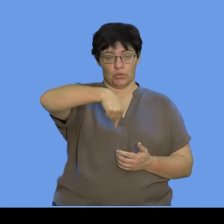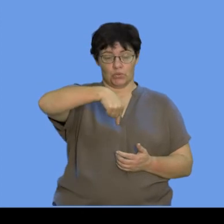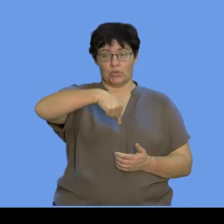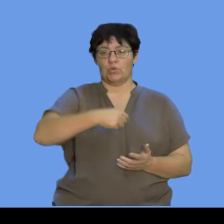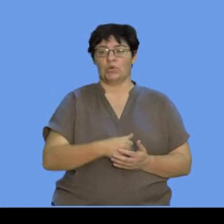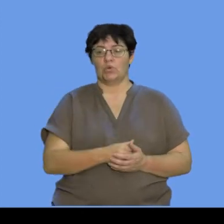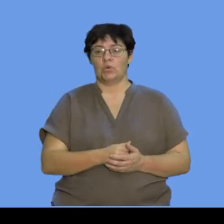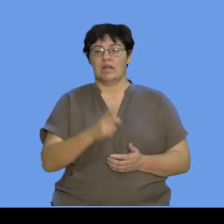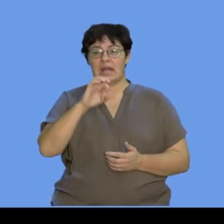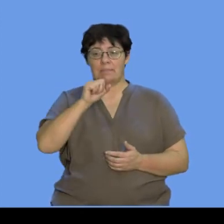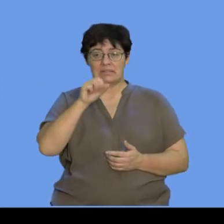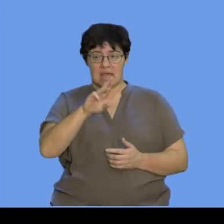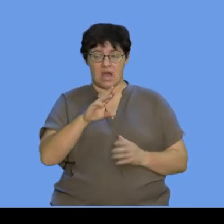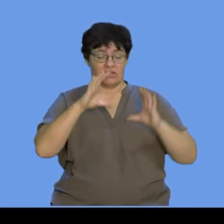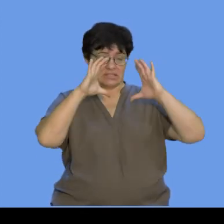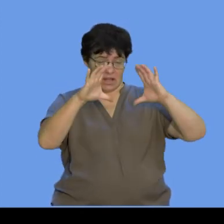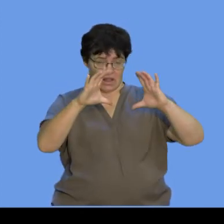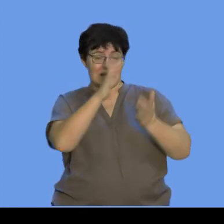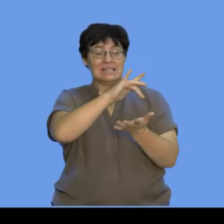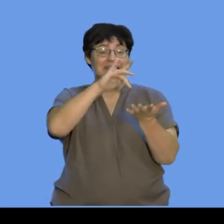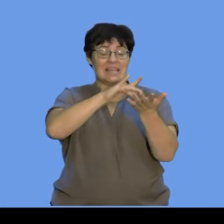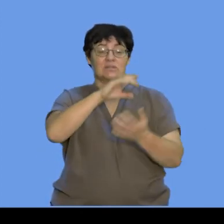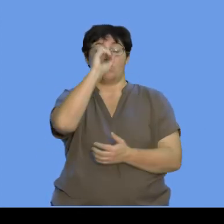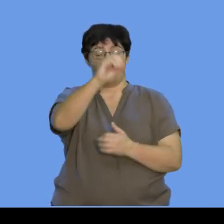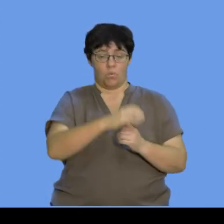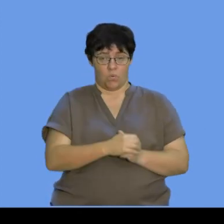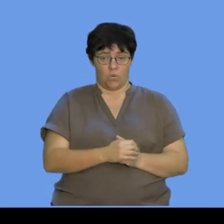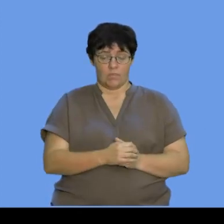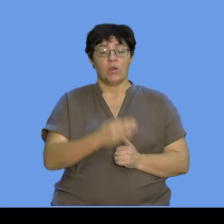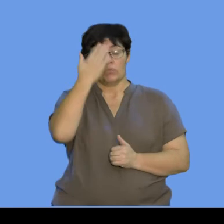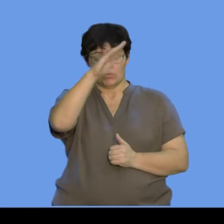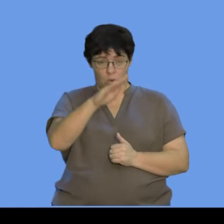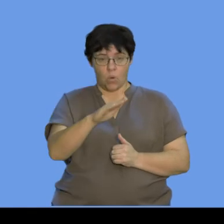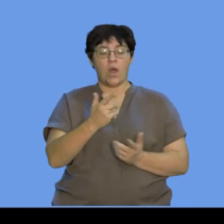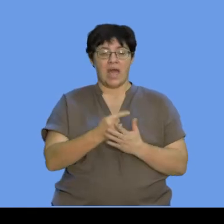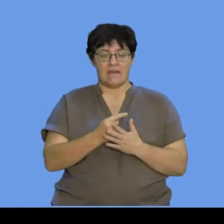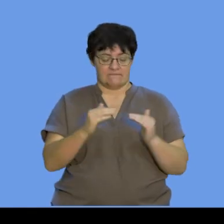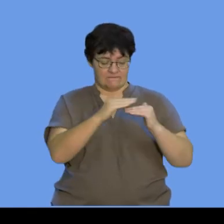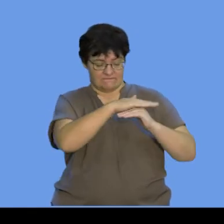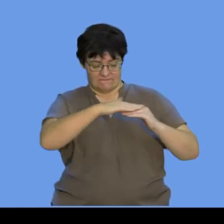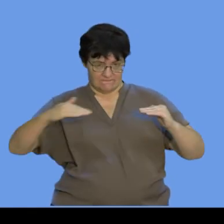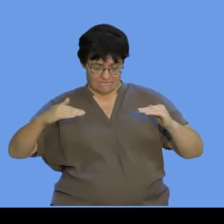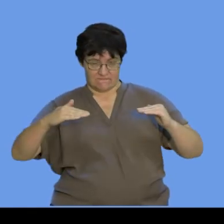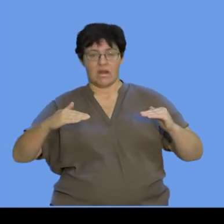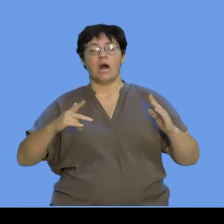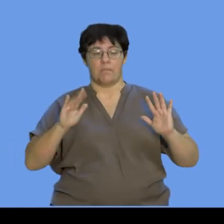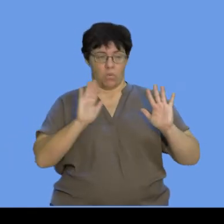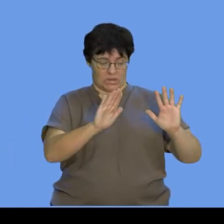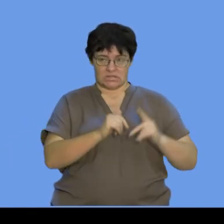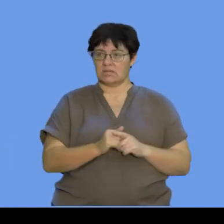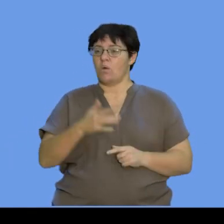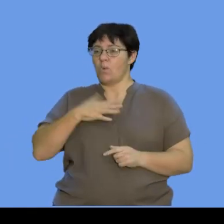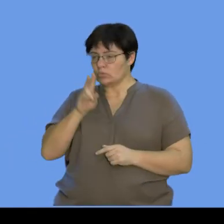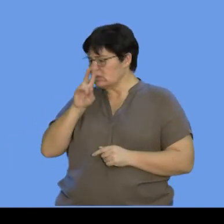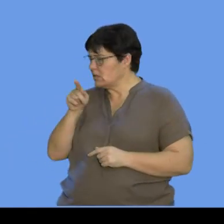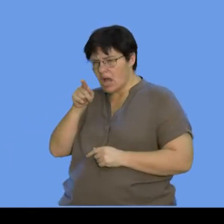diameter of the circle with center O. Immediately I know there's a diameter and a center. I'm pausing there and I want to